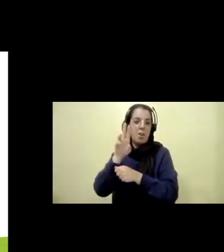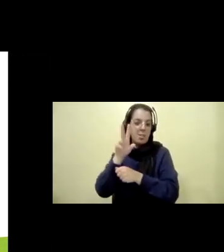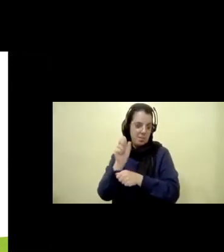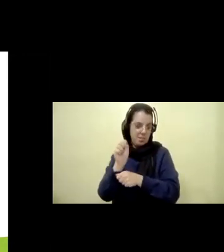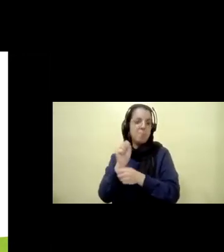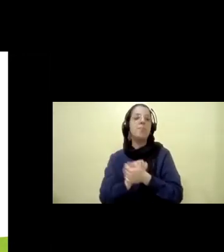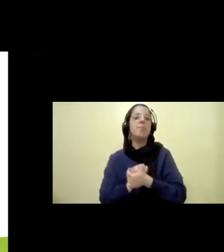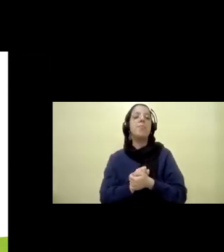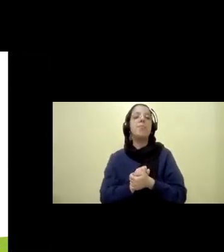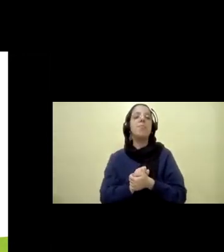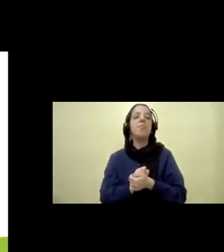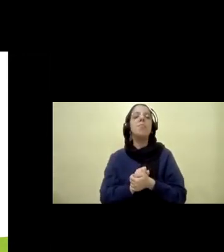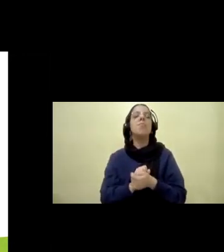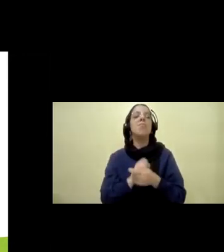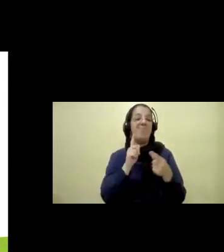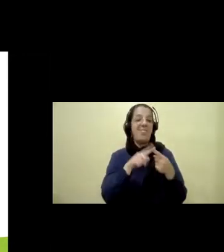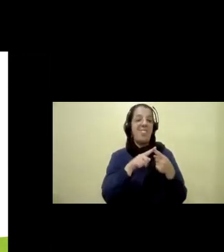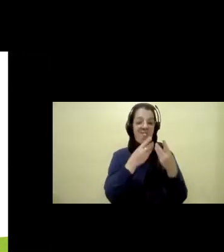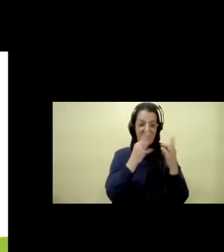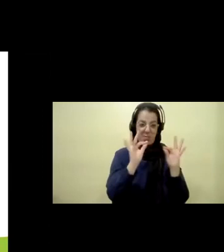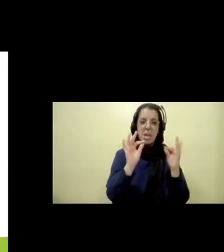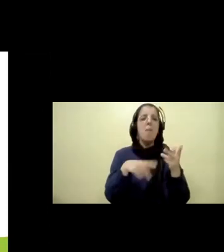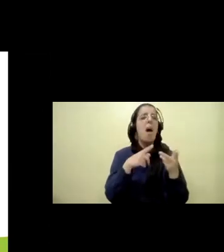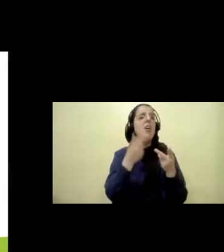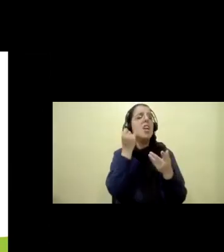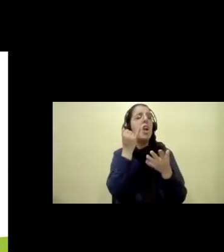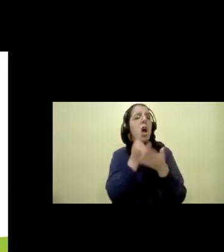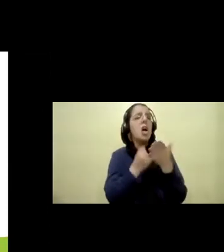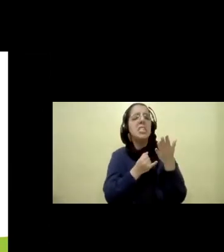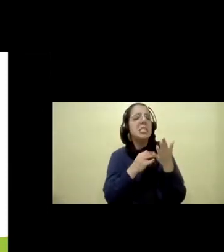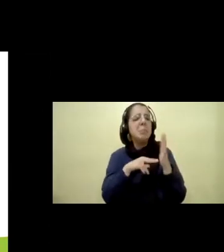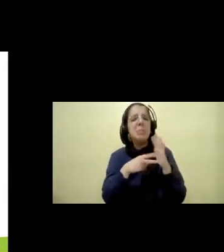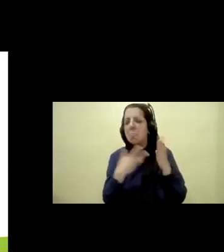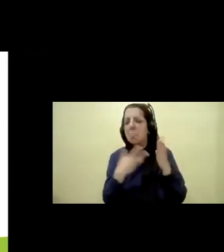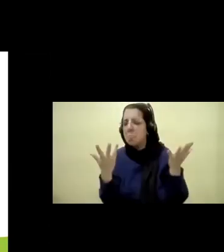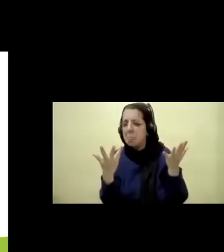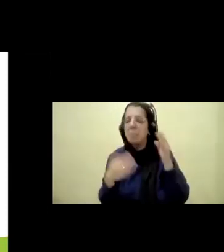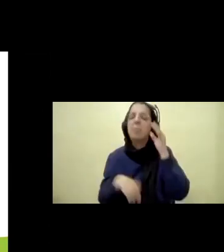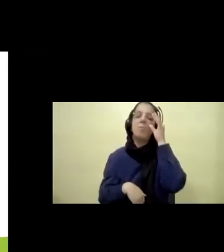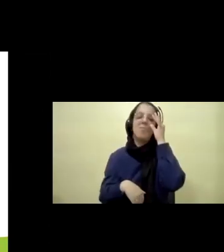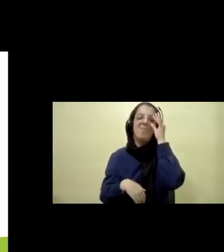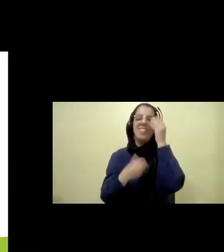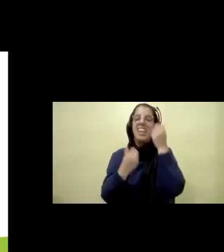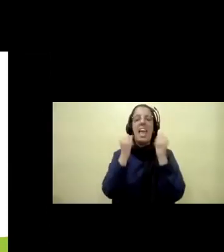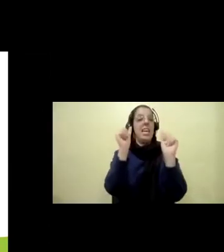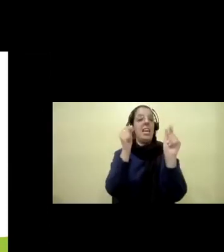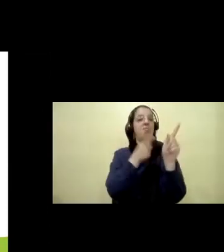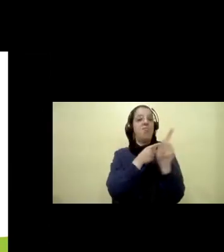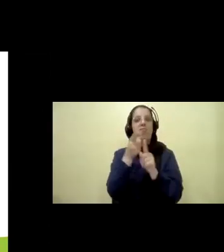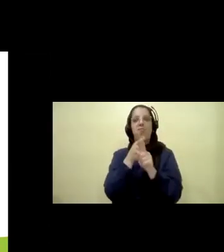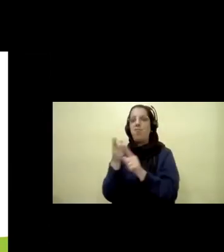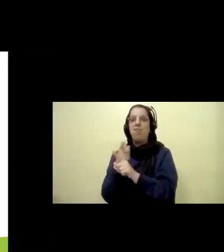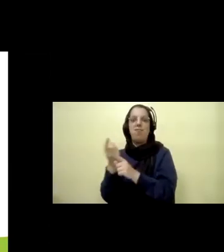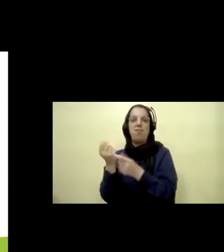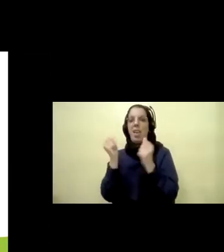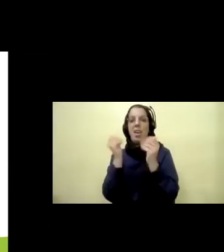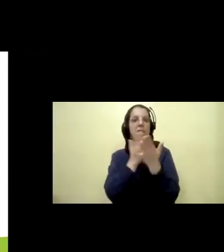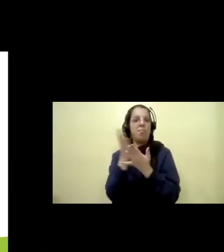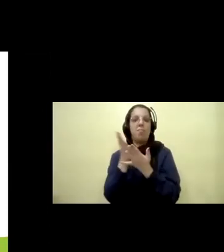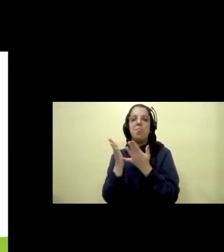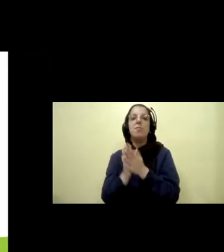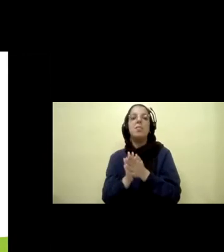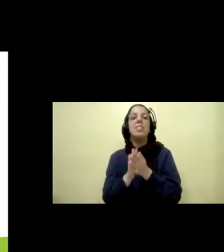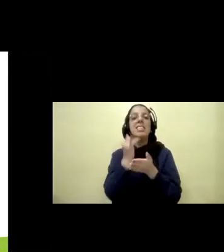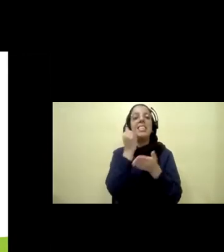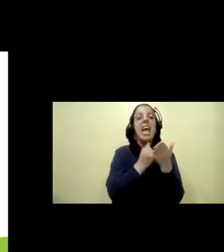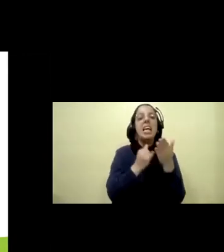What are we talking about when we're saying arts programming? What does that mean? Well, it means any discipline at all, any arts